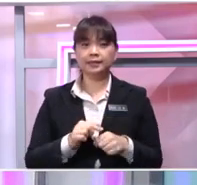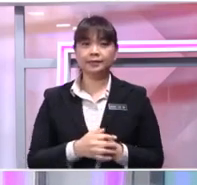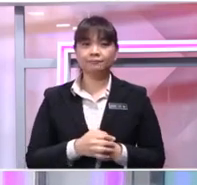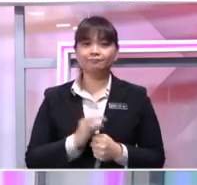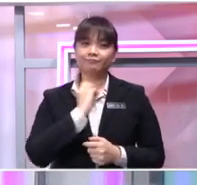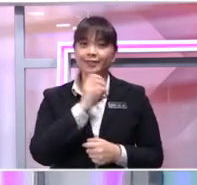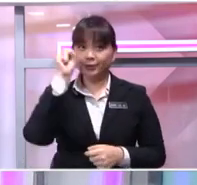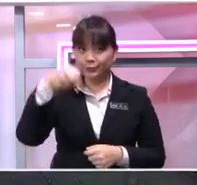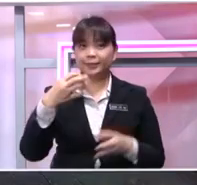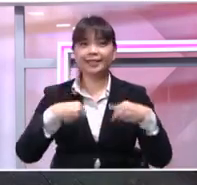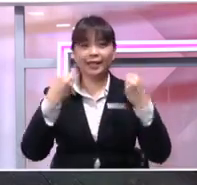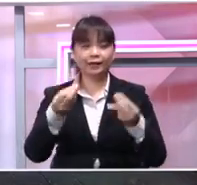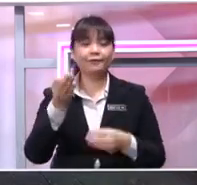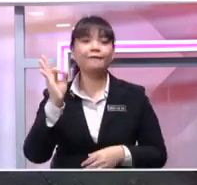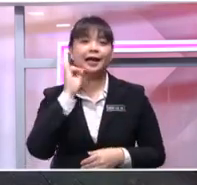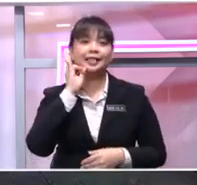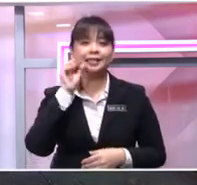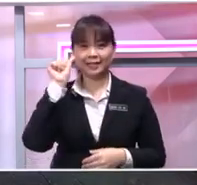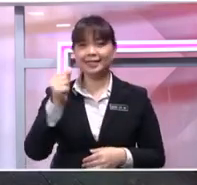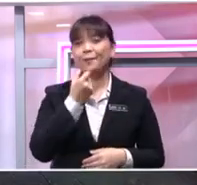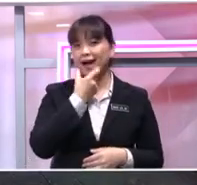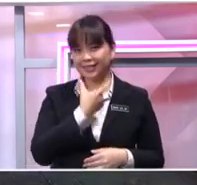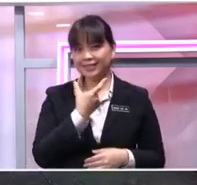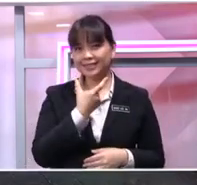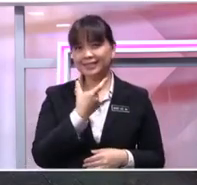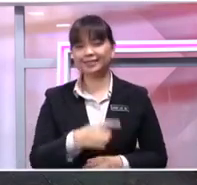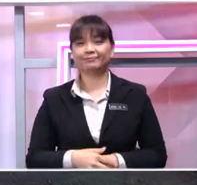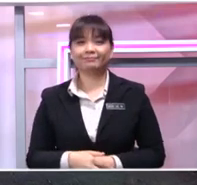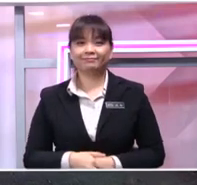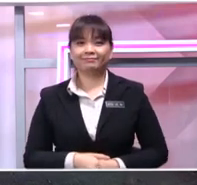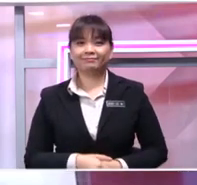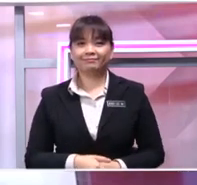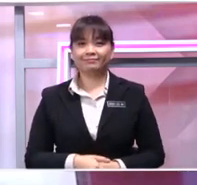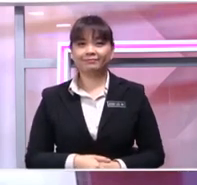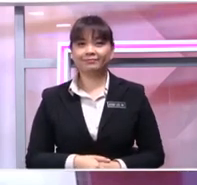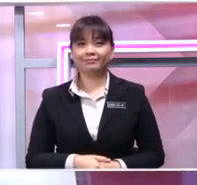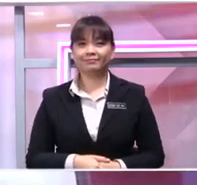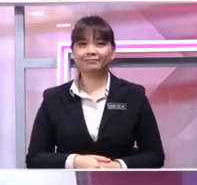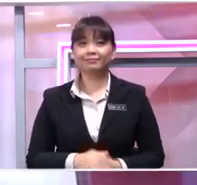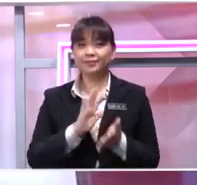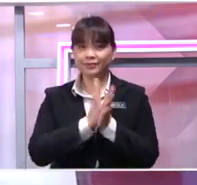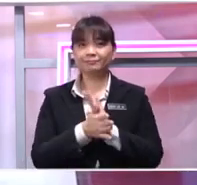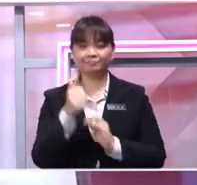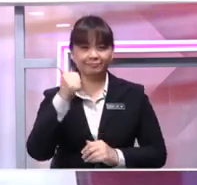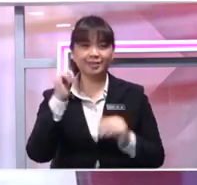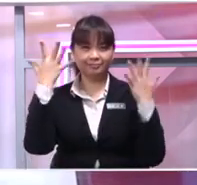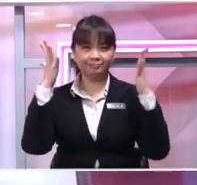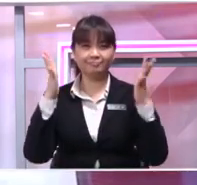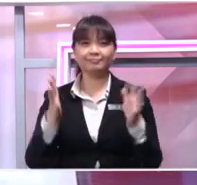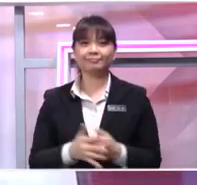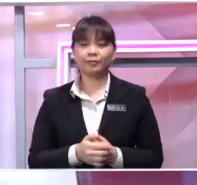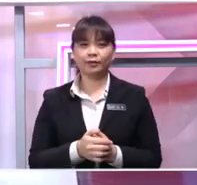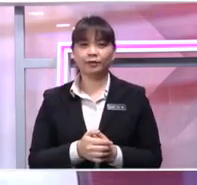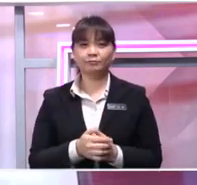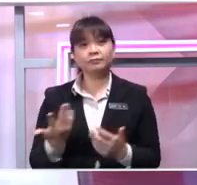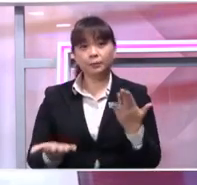give Fazrina a smile. Smiley okay, smiley. So good job, Fazrina. And maybe we can